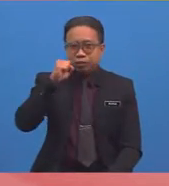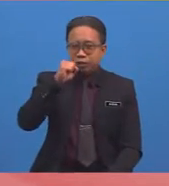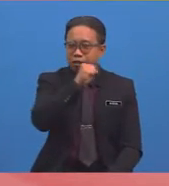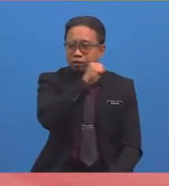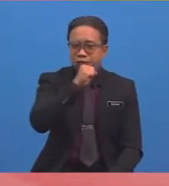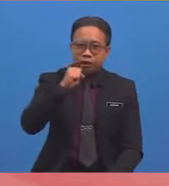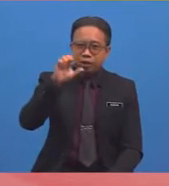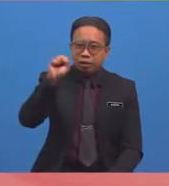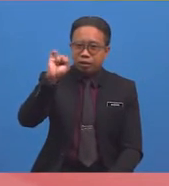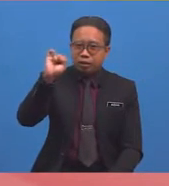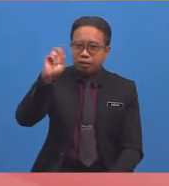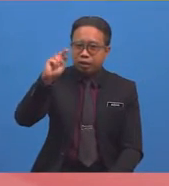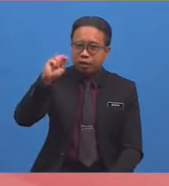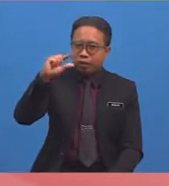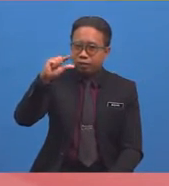Sing.